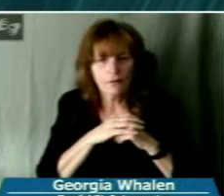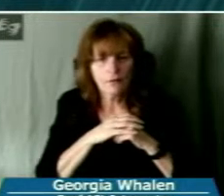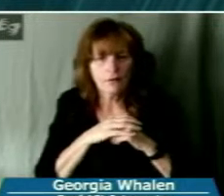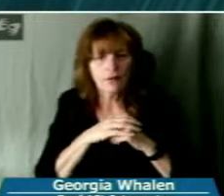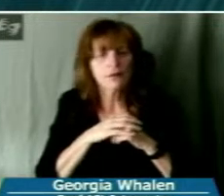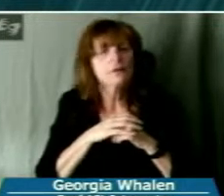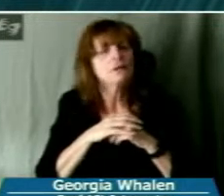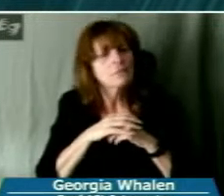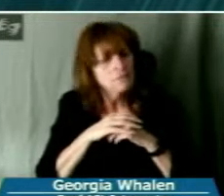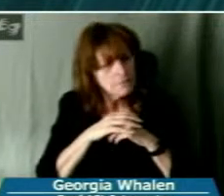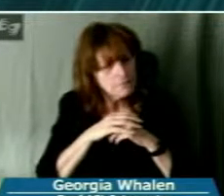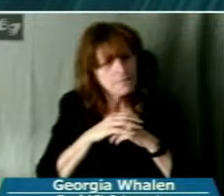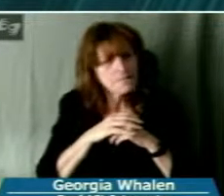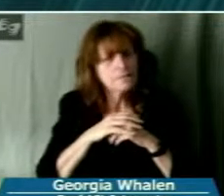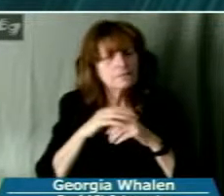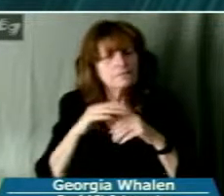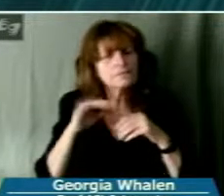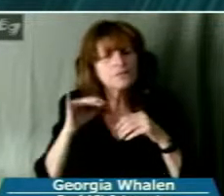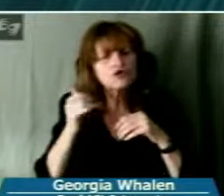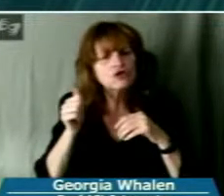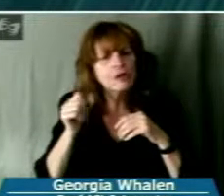Dan, did you want to ask a follow-up question?